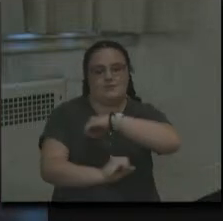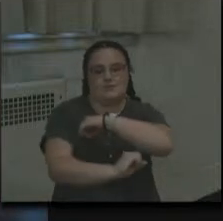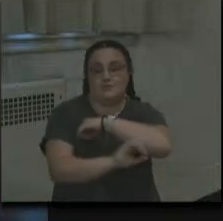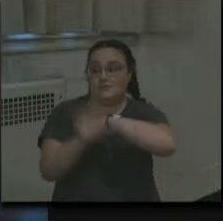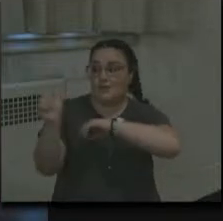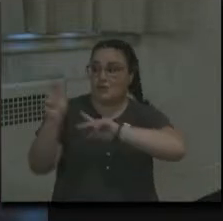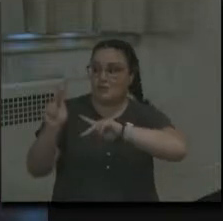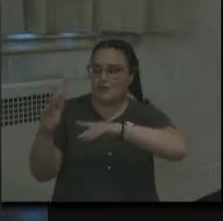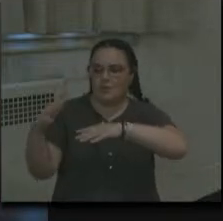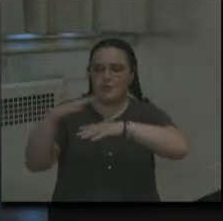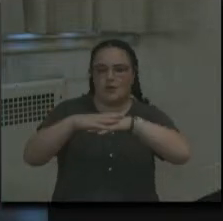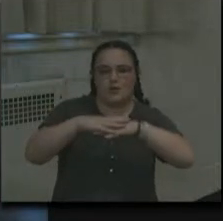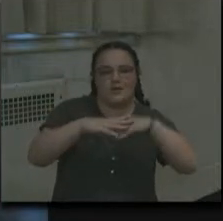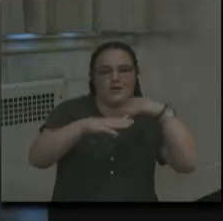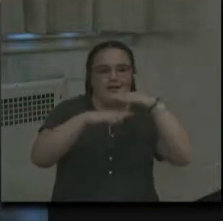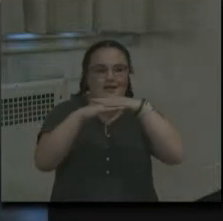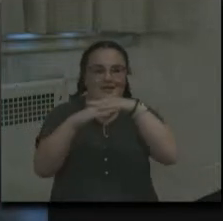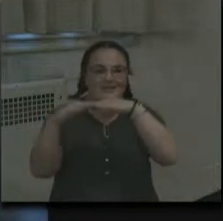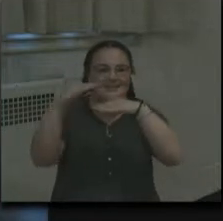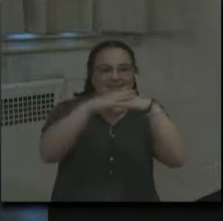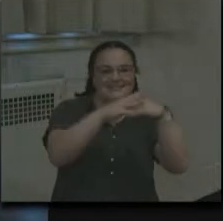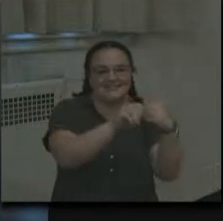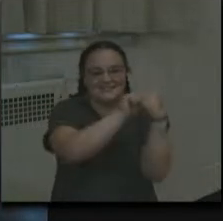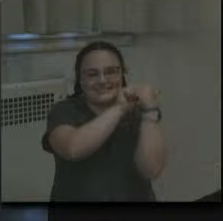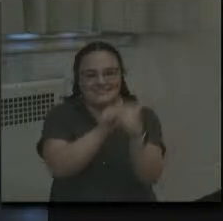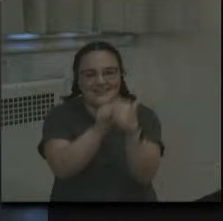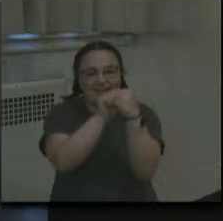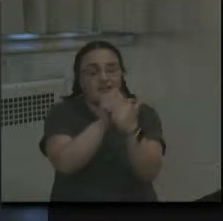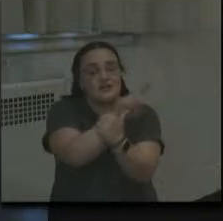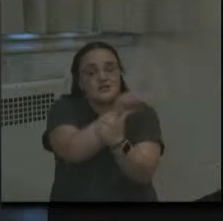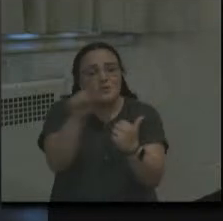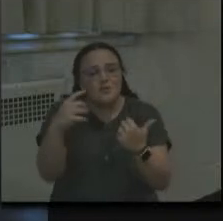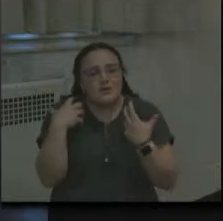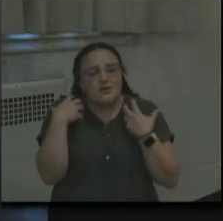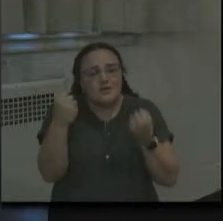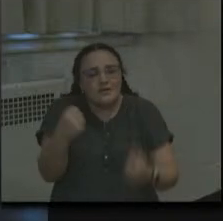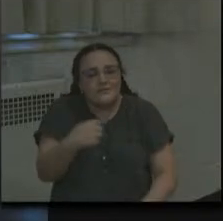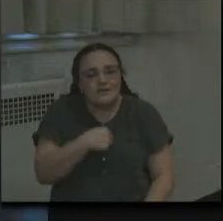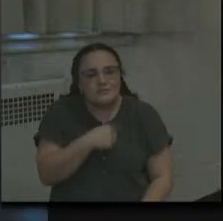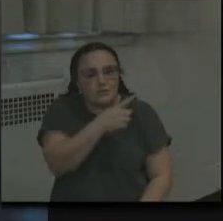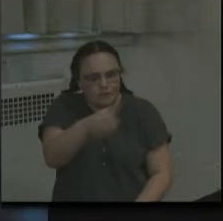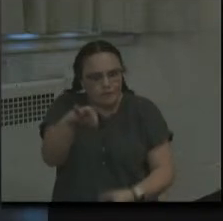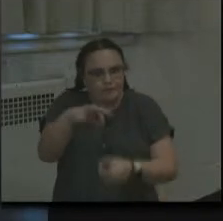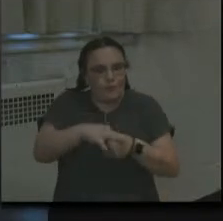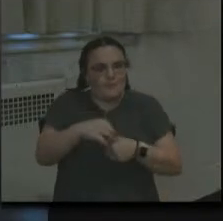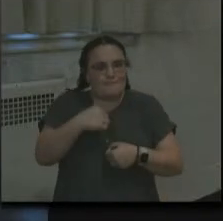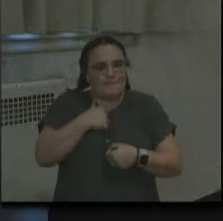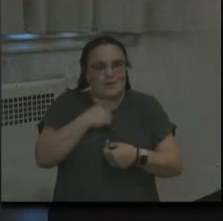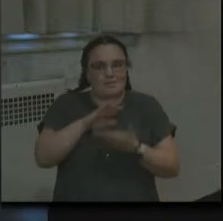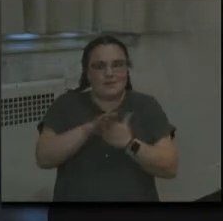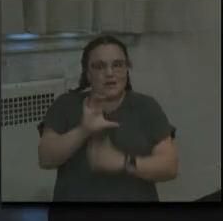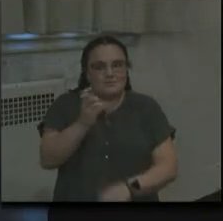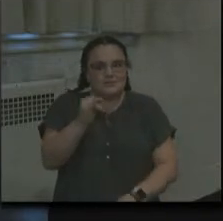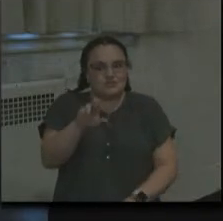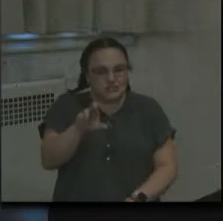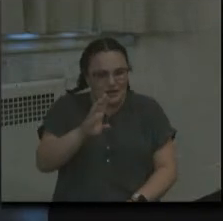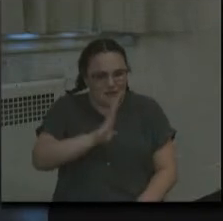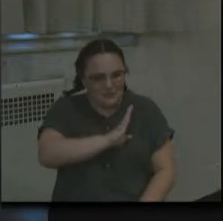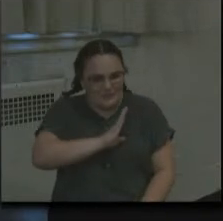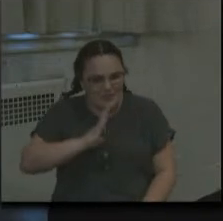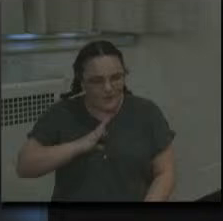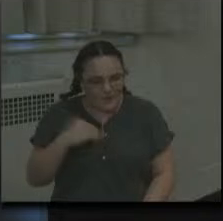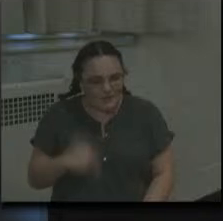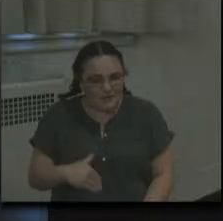build upon. And because you had confidence in me and voted me to be chair of this board,